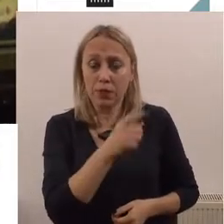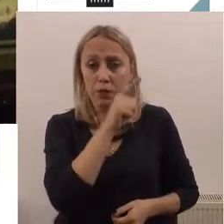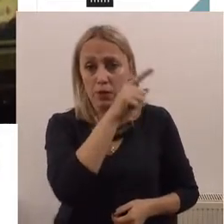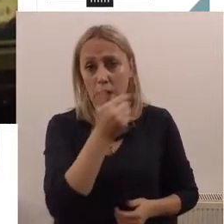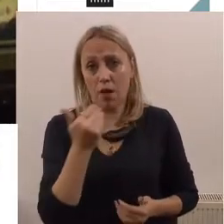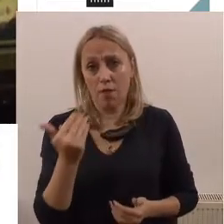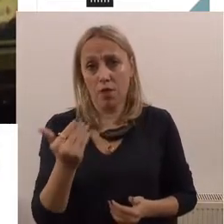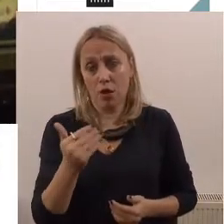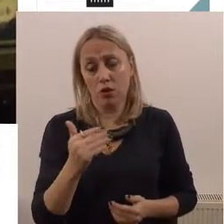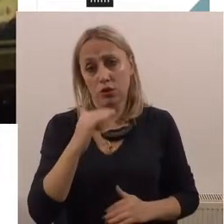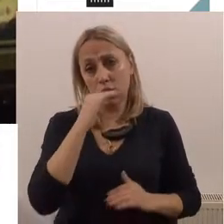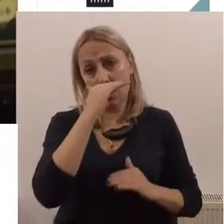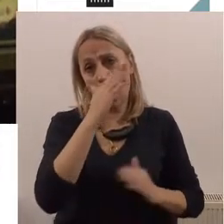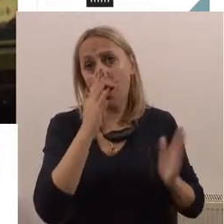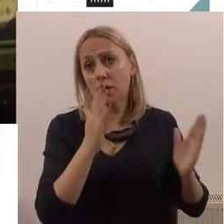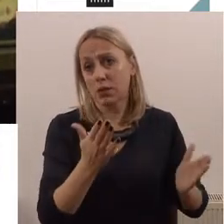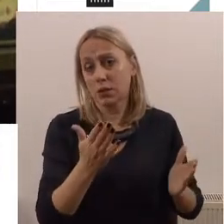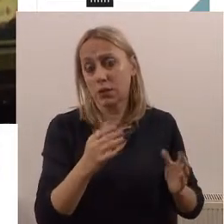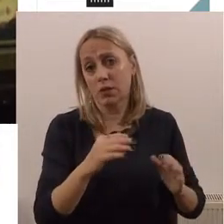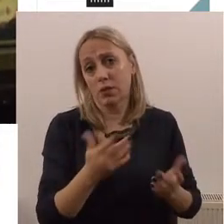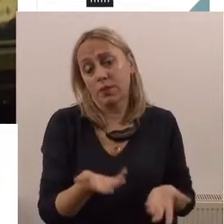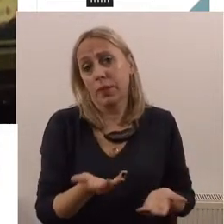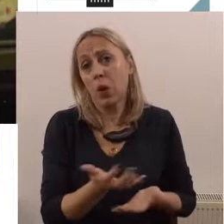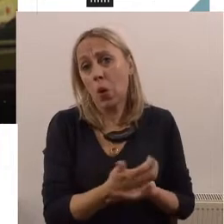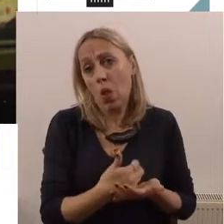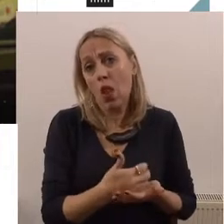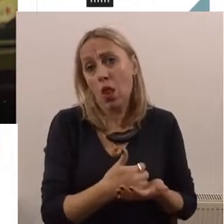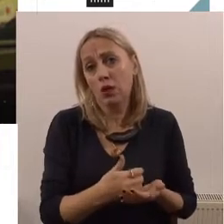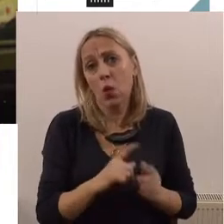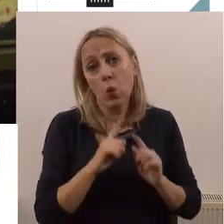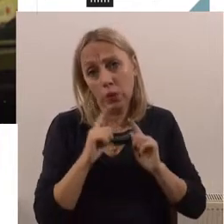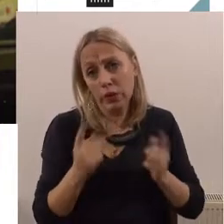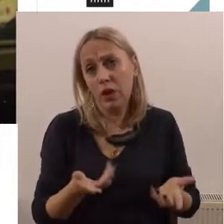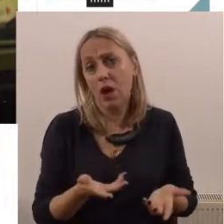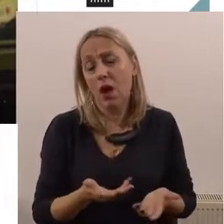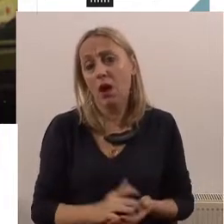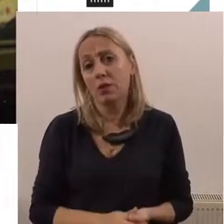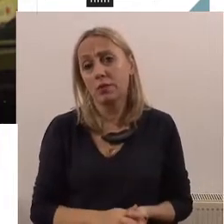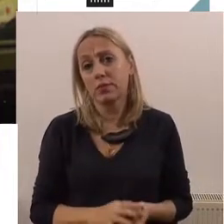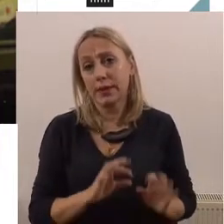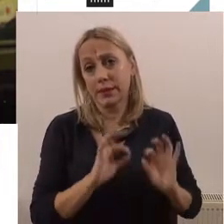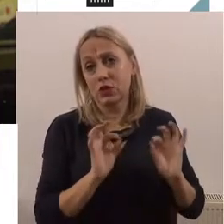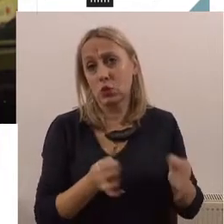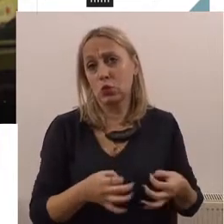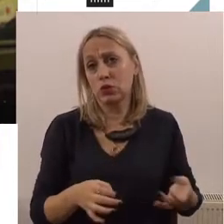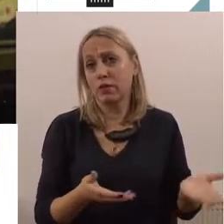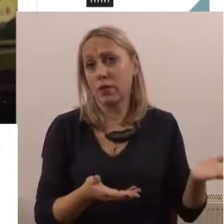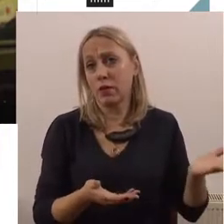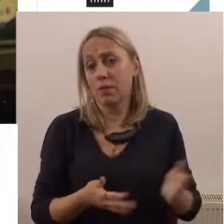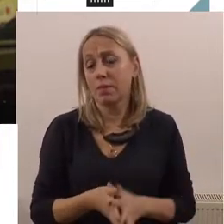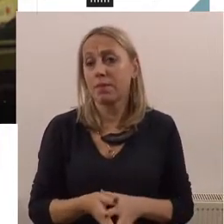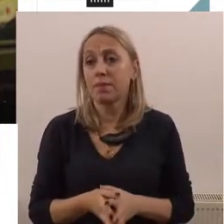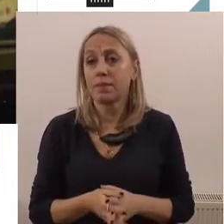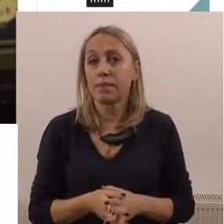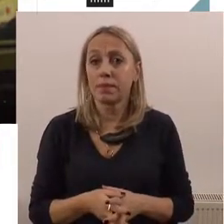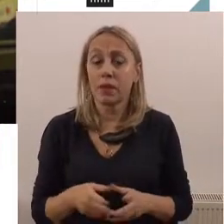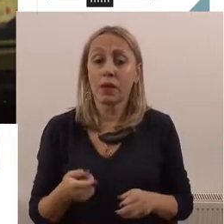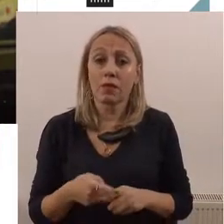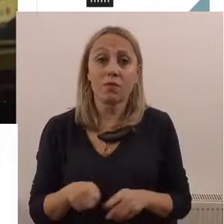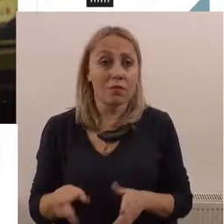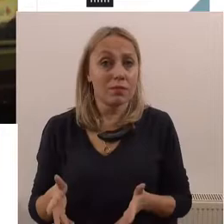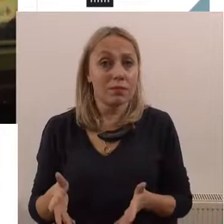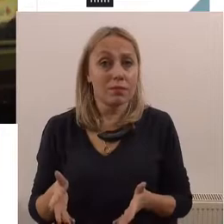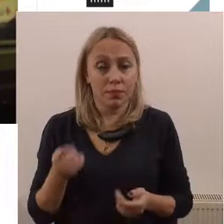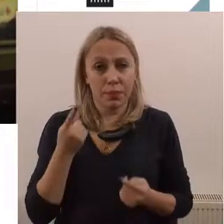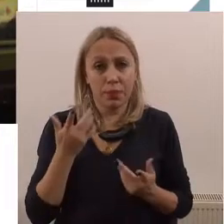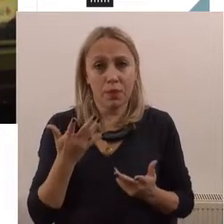personal security standpoint, it's more important for me to stay alive rather than take a peek at